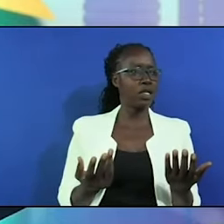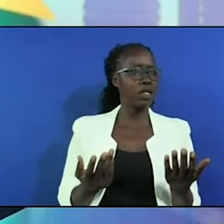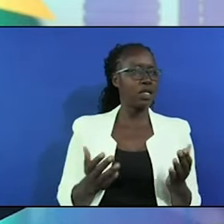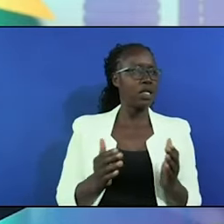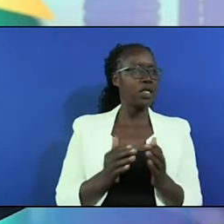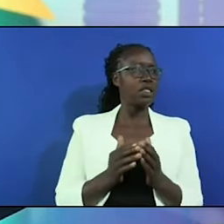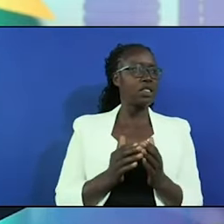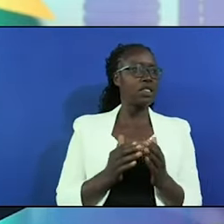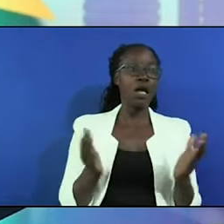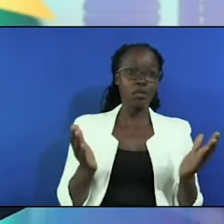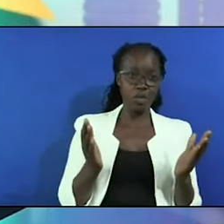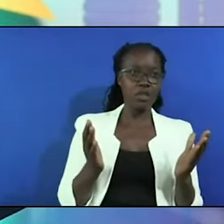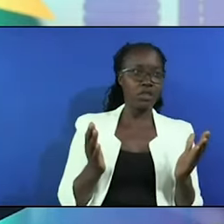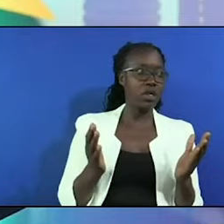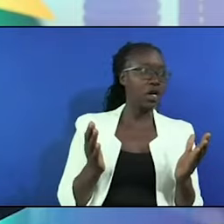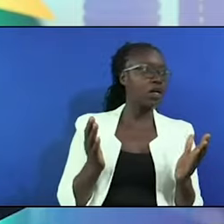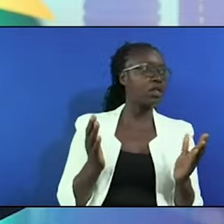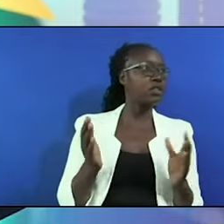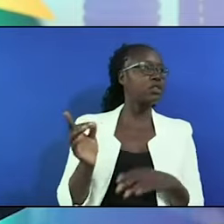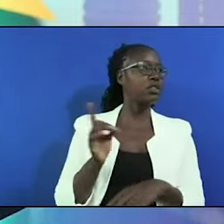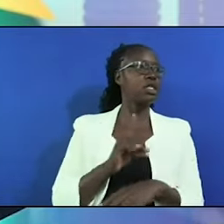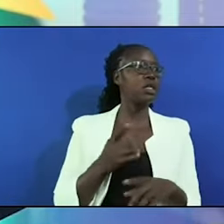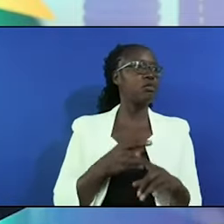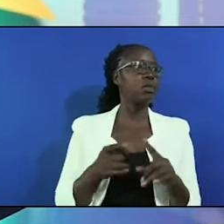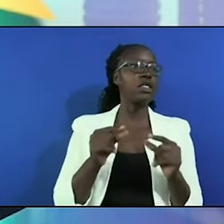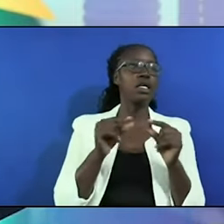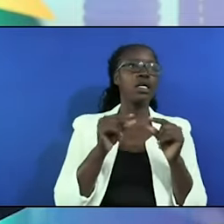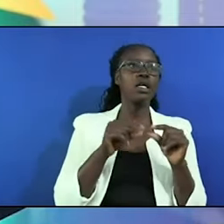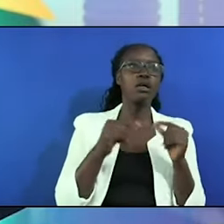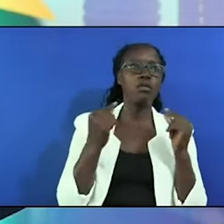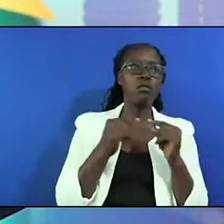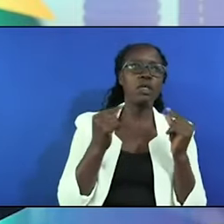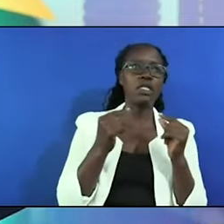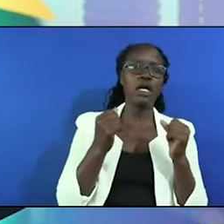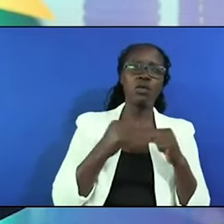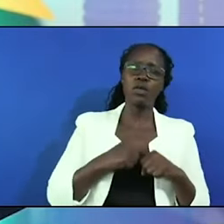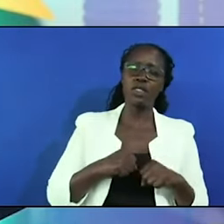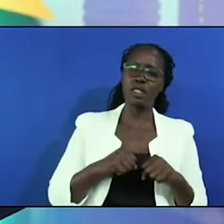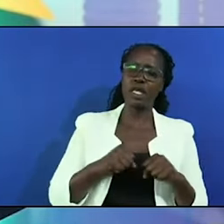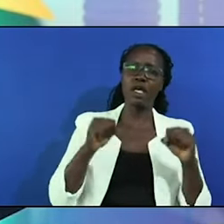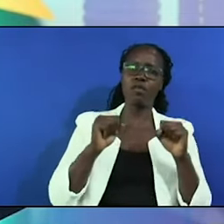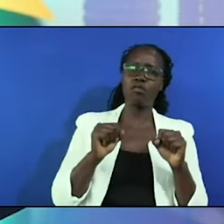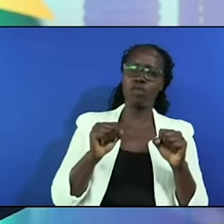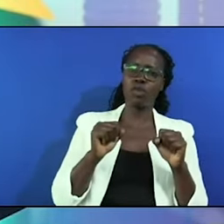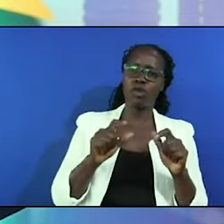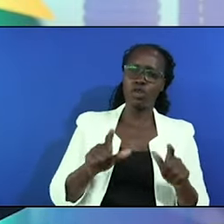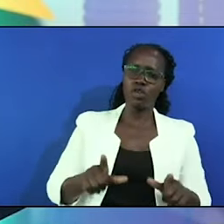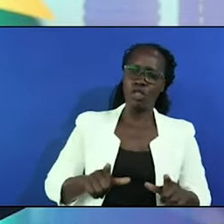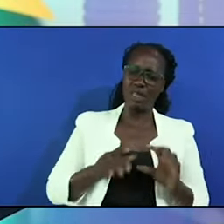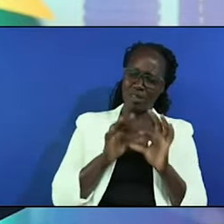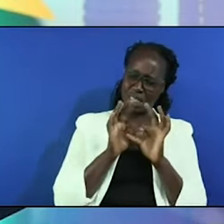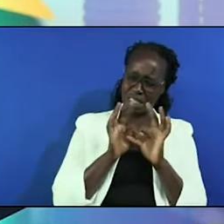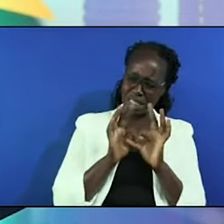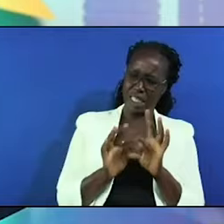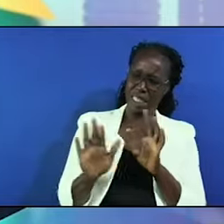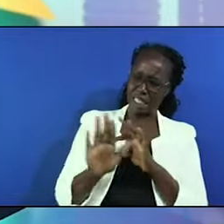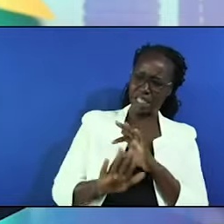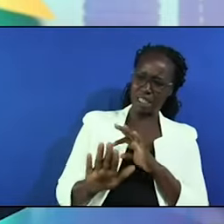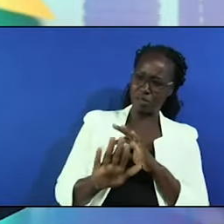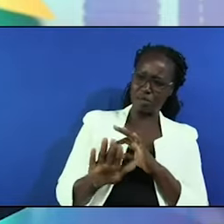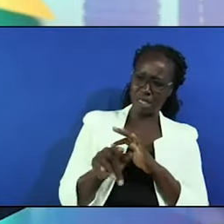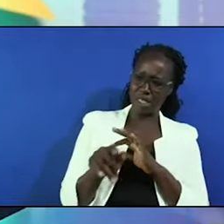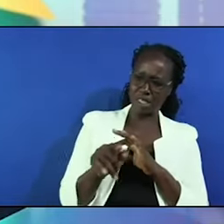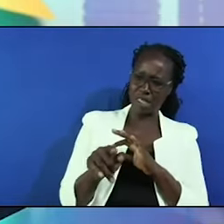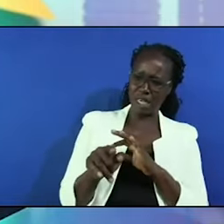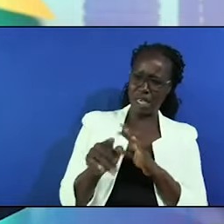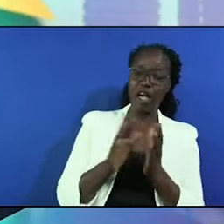big contrast there. But Pastor Abunda was able to live and stay in that place because of the